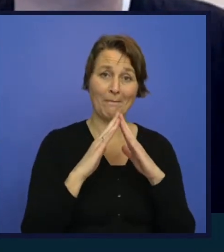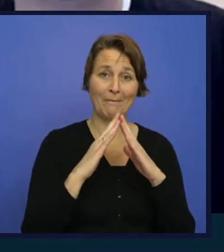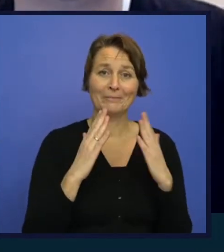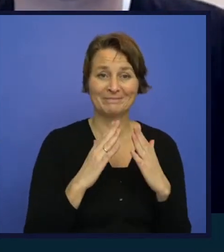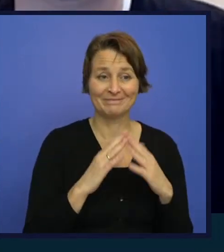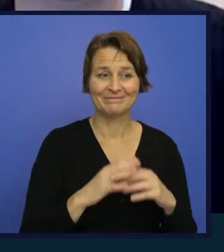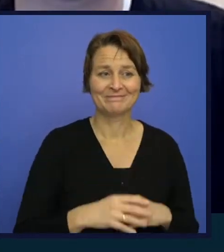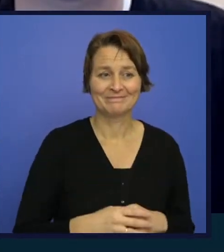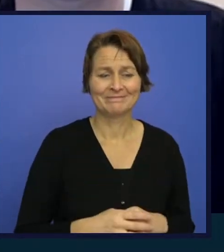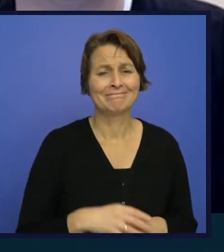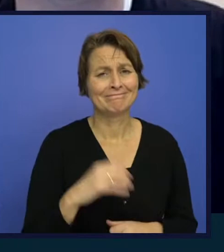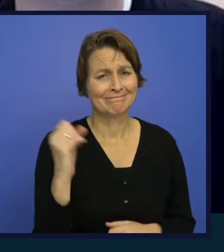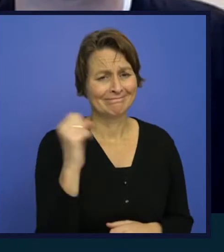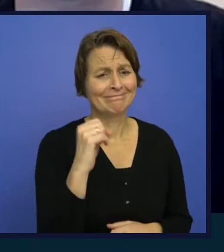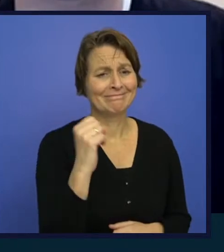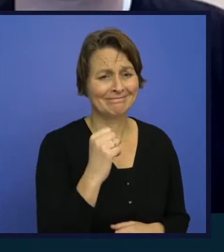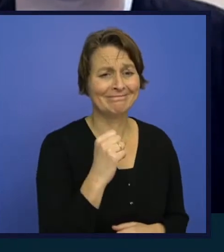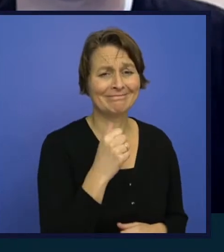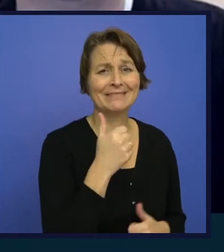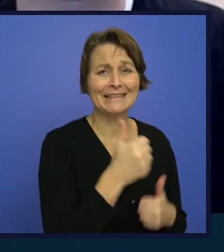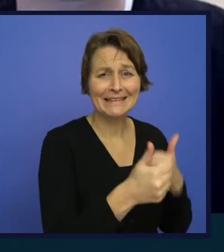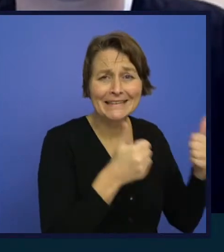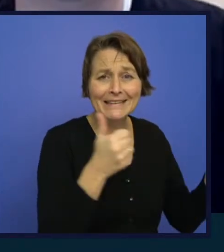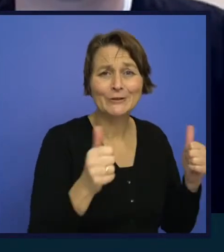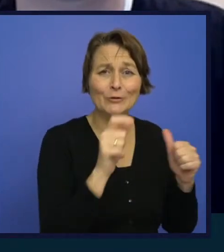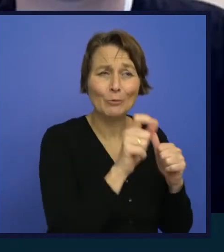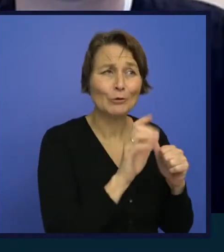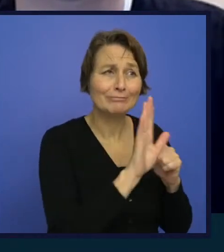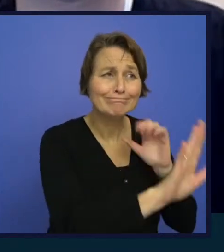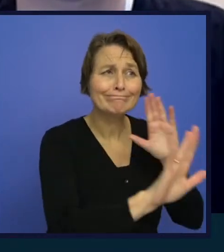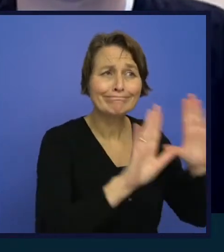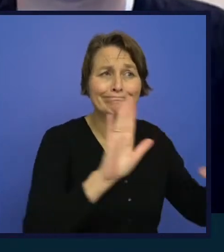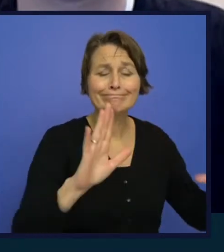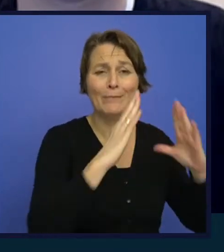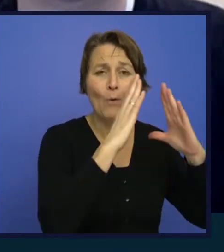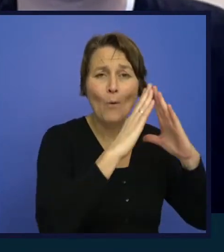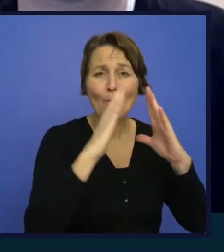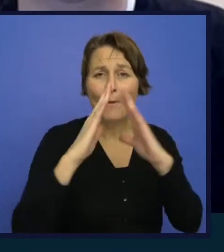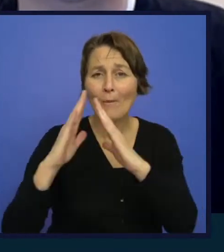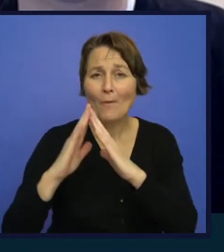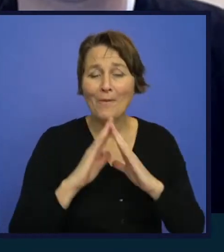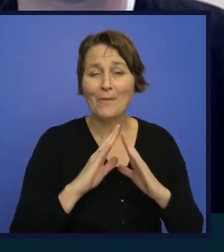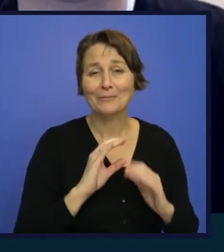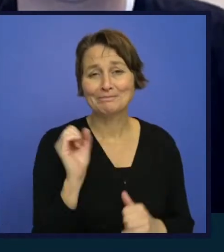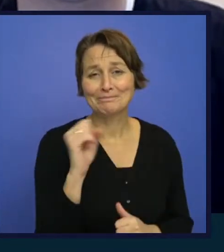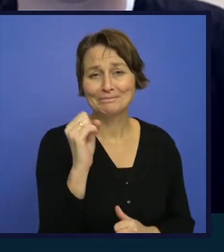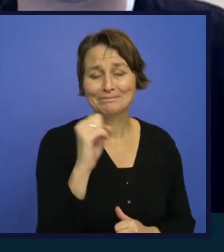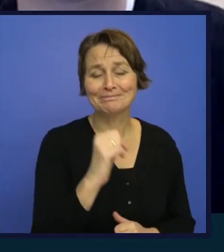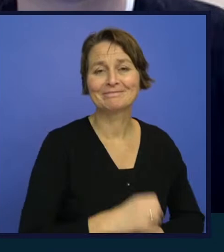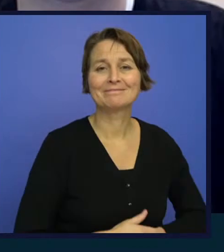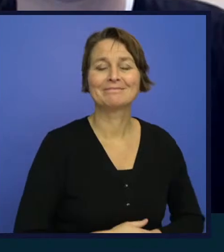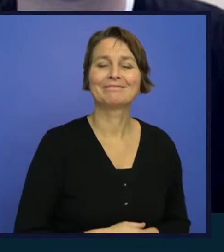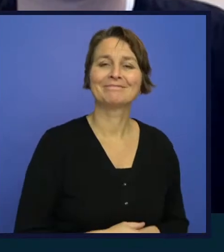still isolated in their in their houses. Yeah. Yes. But yeah, fortunately we